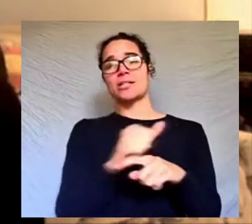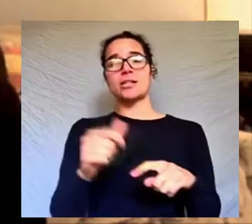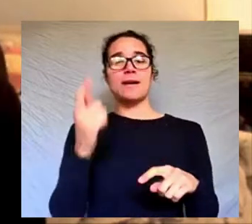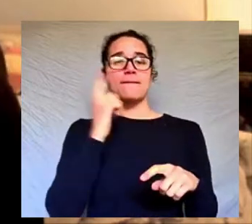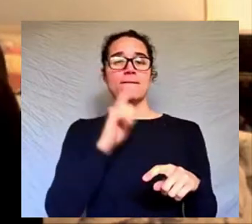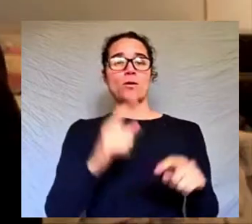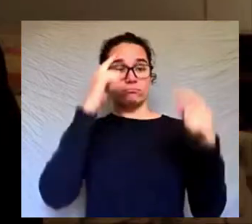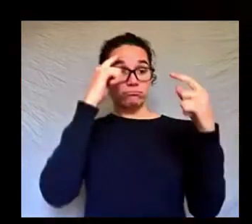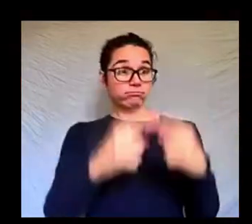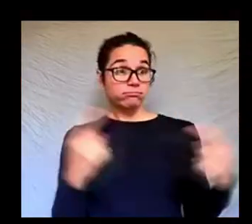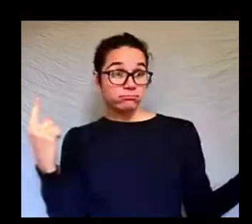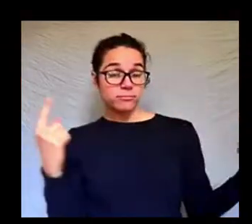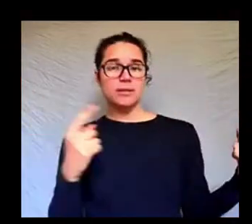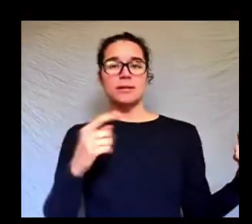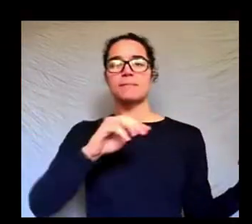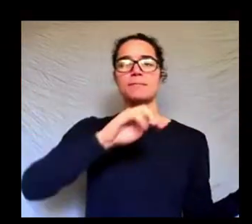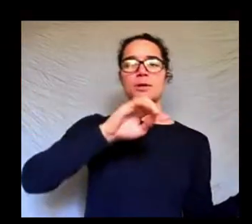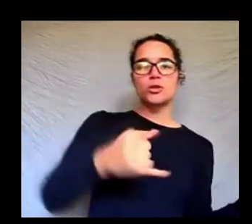or minority?